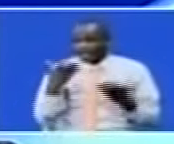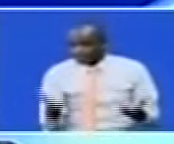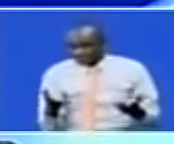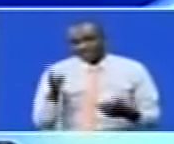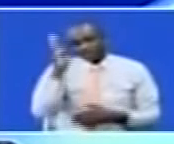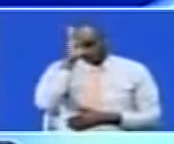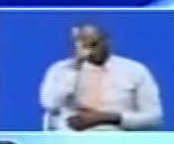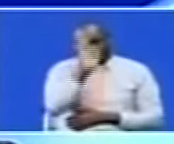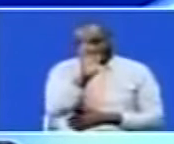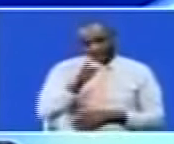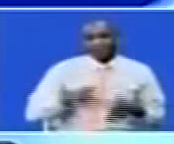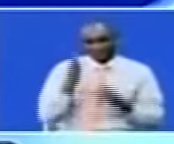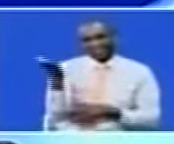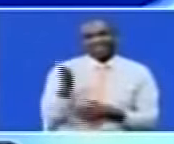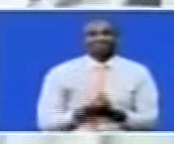Kenya.